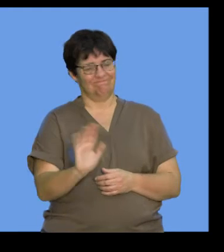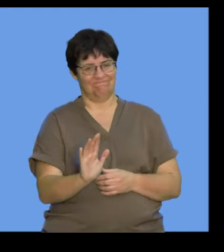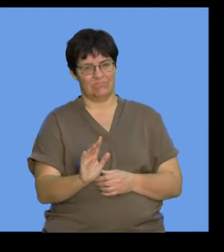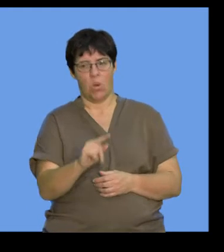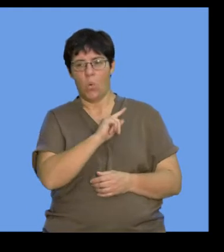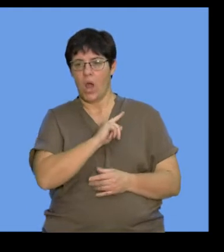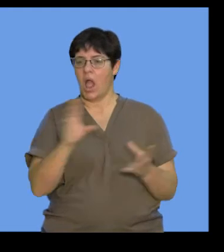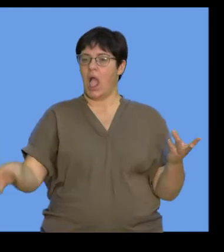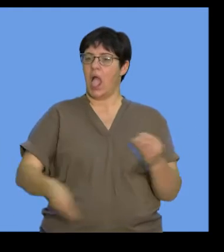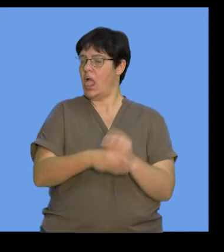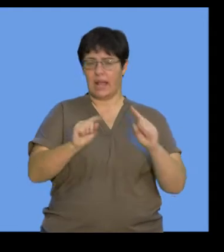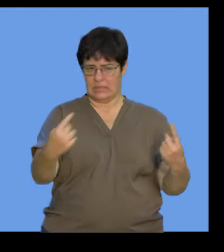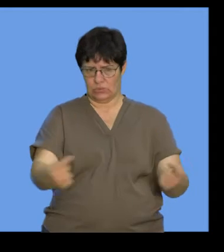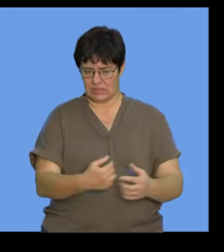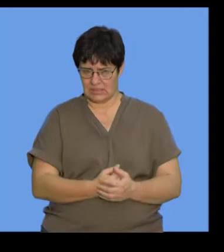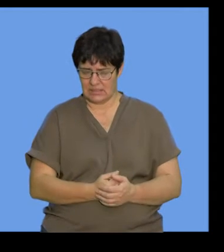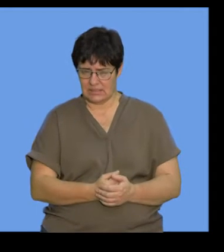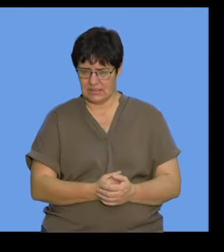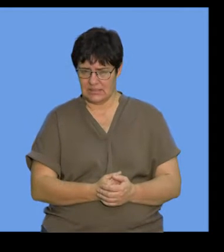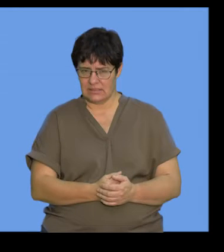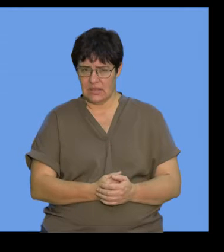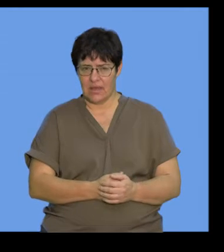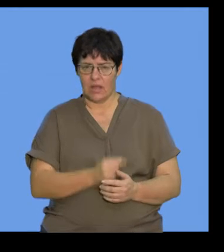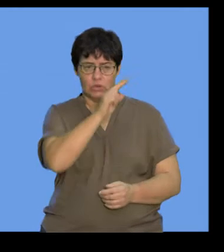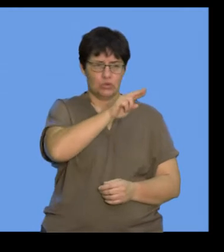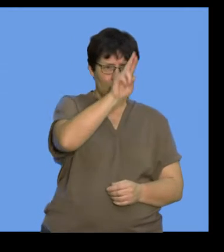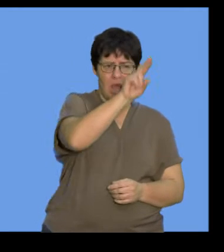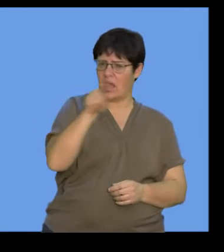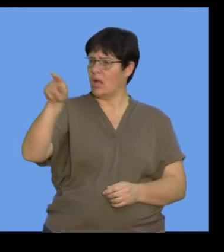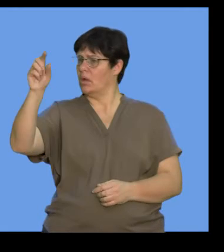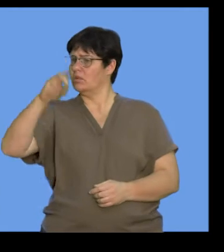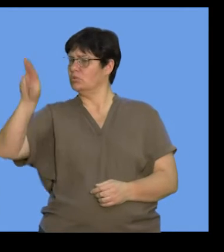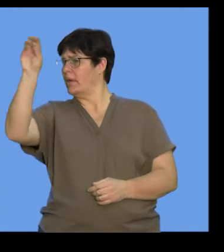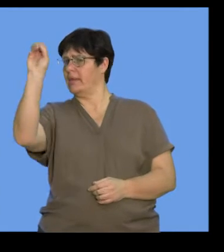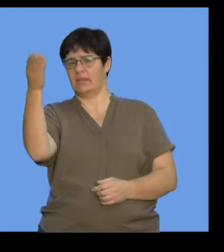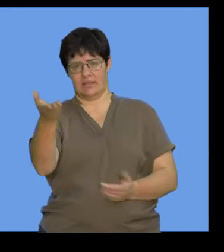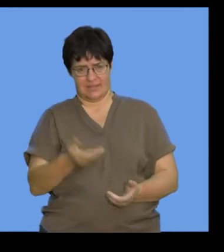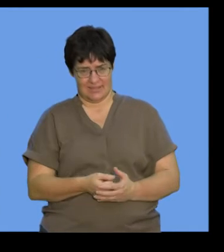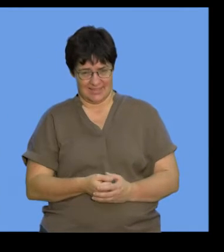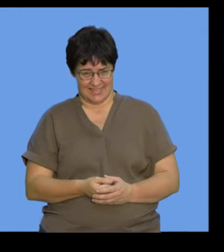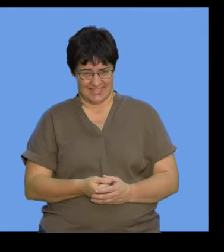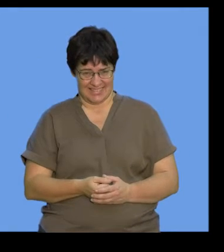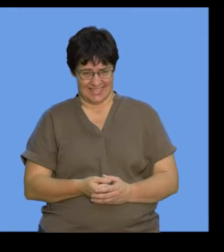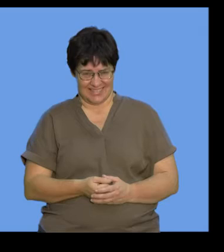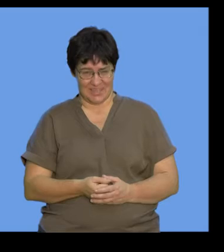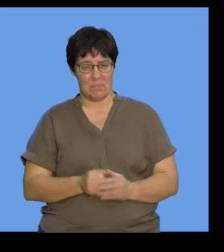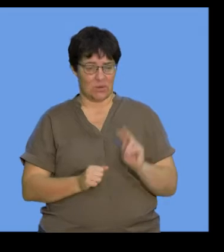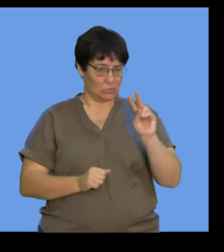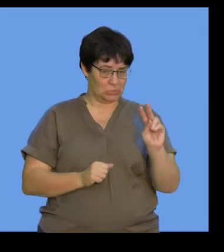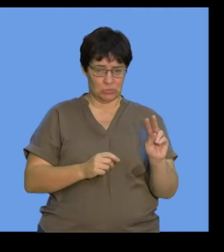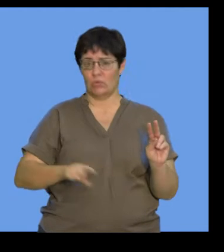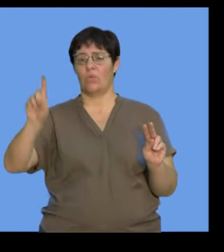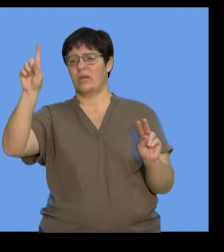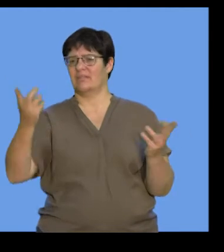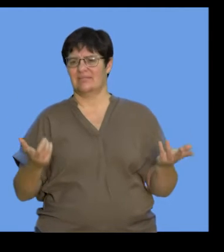is not that. I just said for them to be like terms, they must have the same exponent. So this is an exponent of 1,